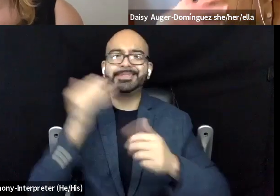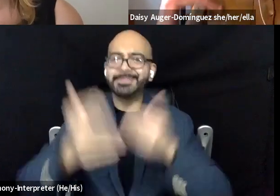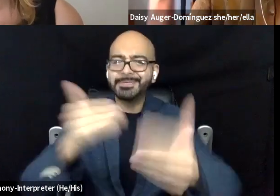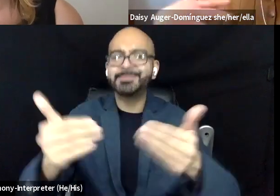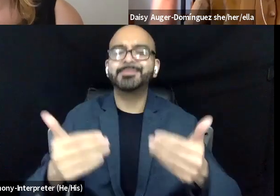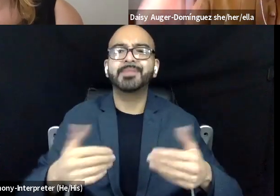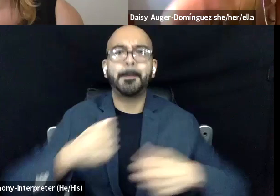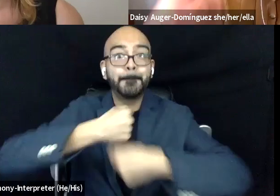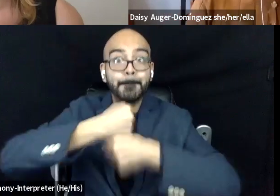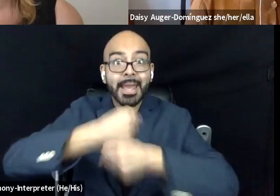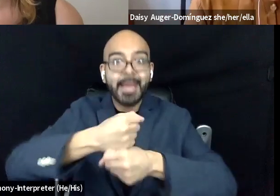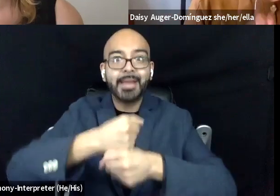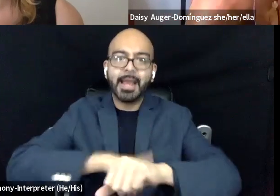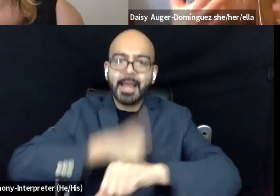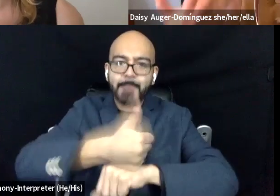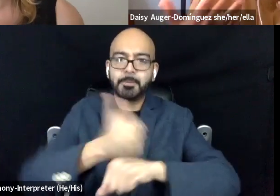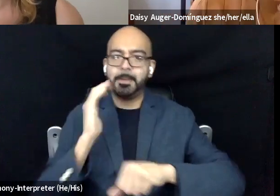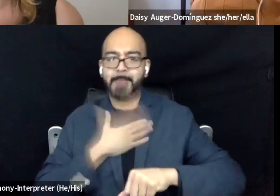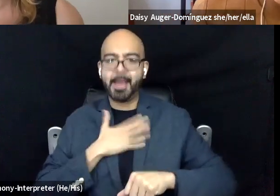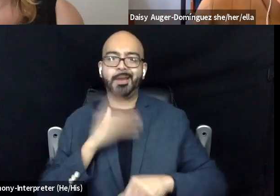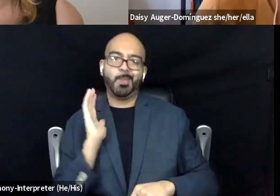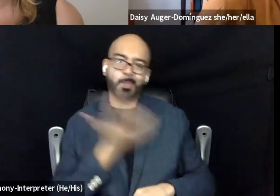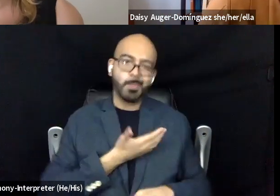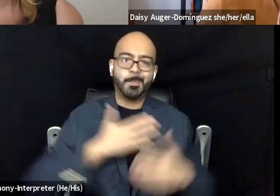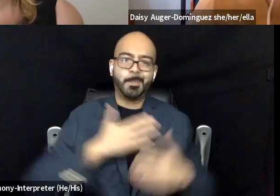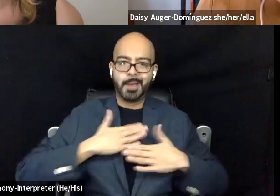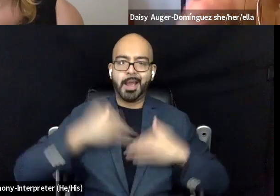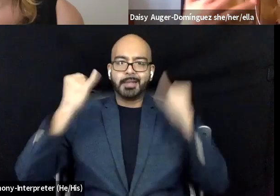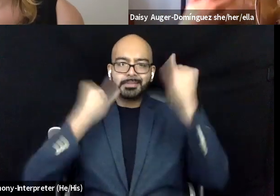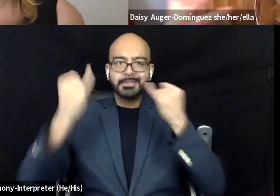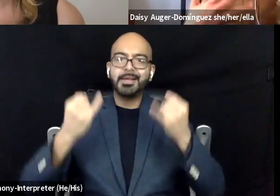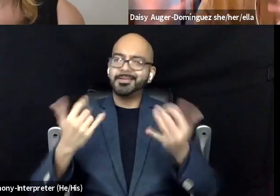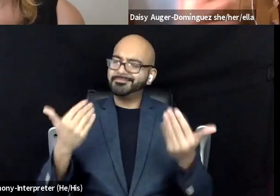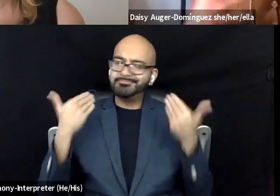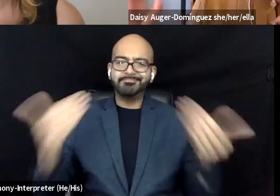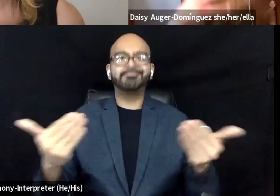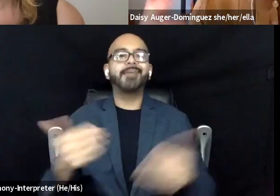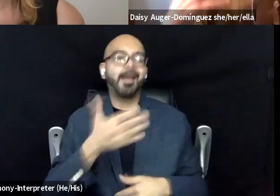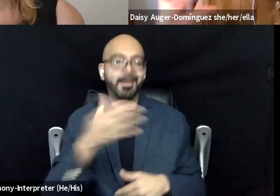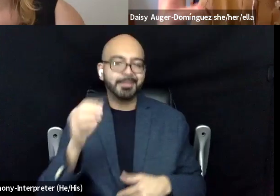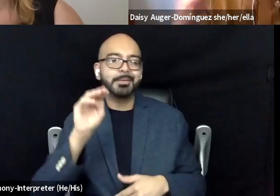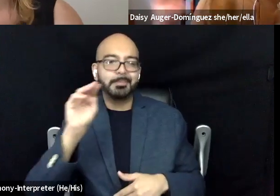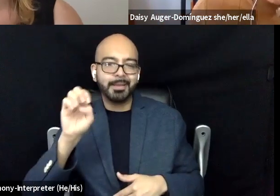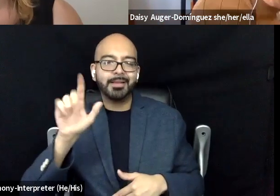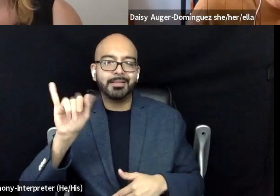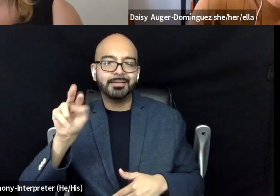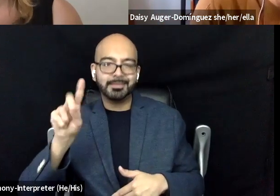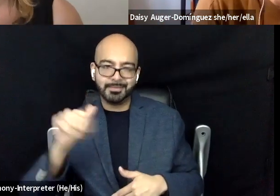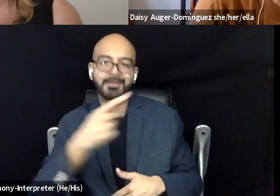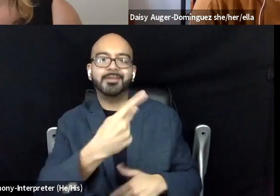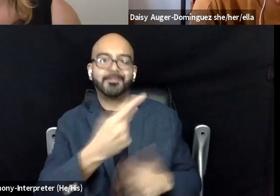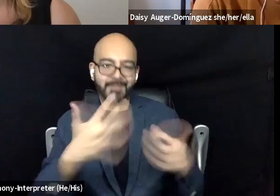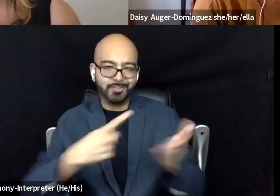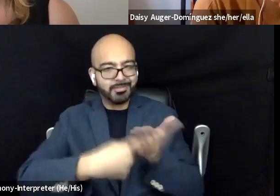create and implement my own ideas, to finally have that space to do so. And Melinda, you and I have talked about what that means because you've done that as